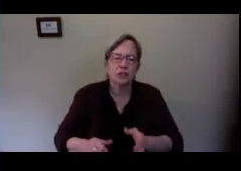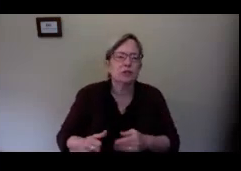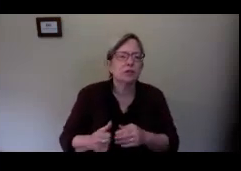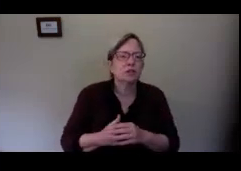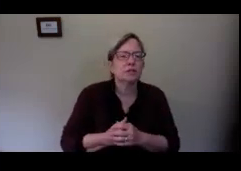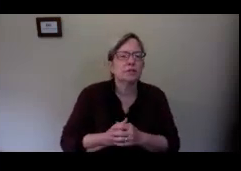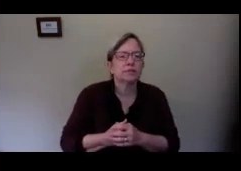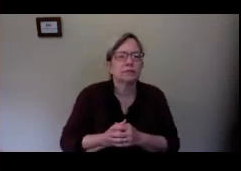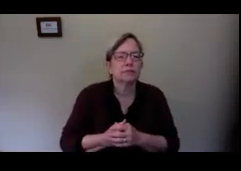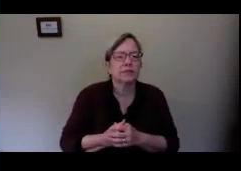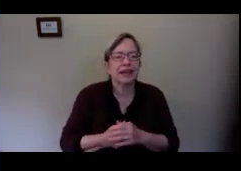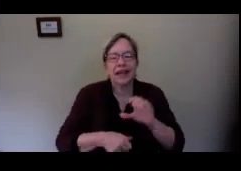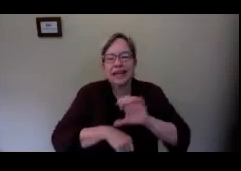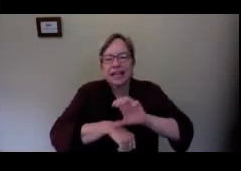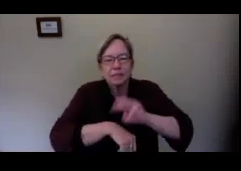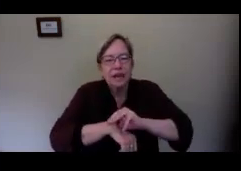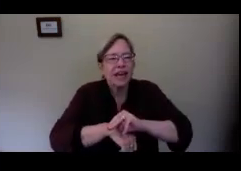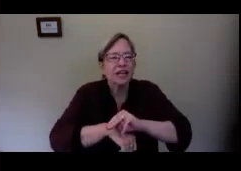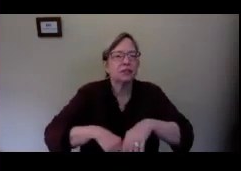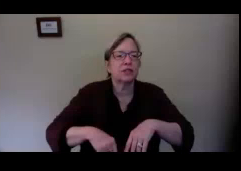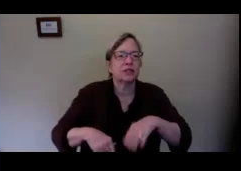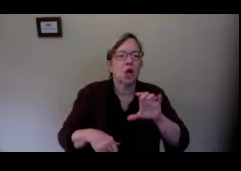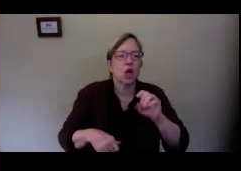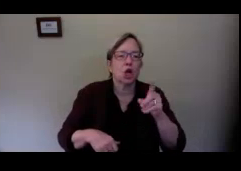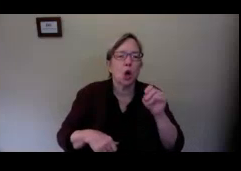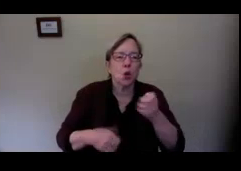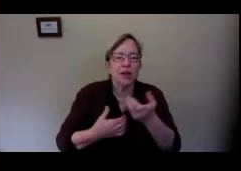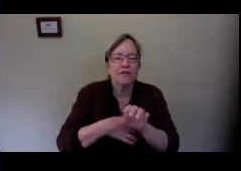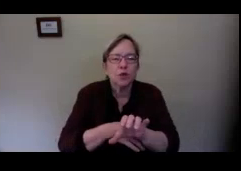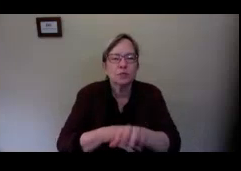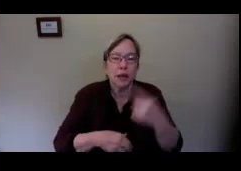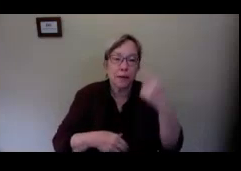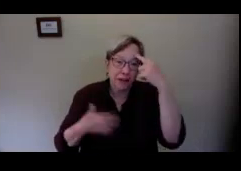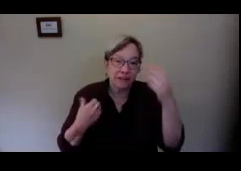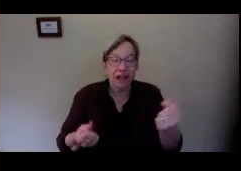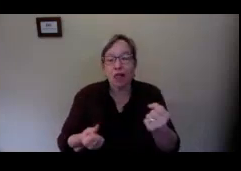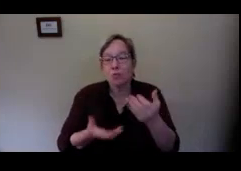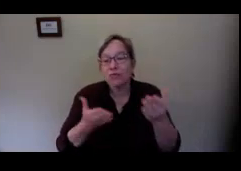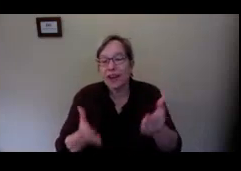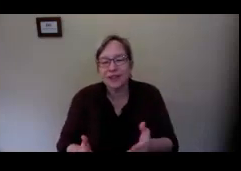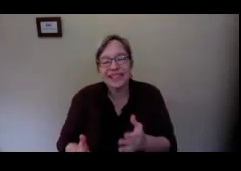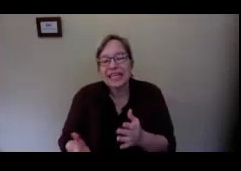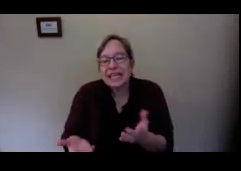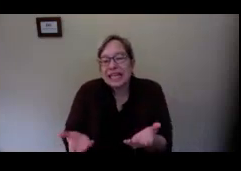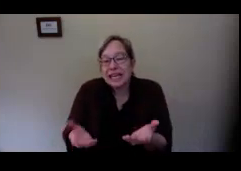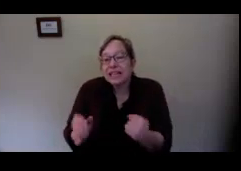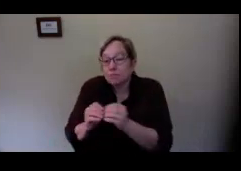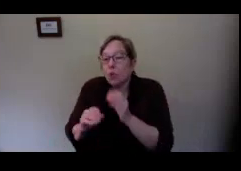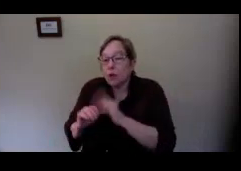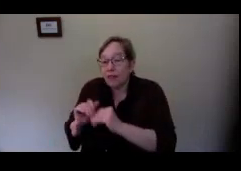providers. It's not as easy as coming in and cleaning out someone's home and